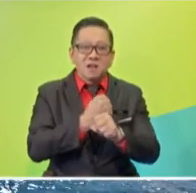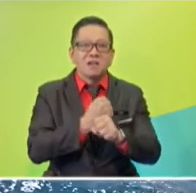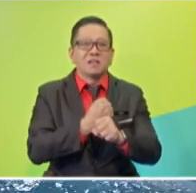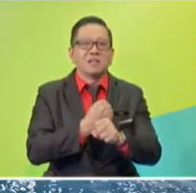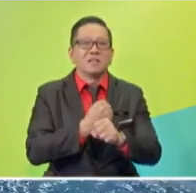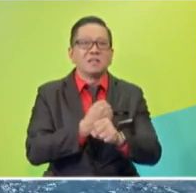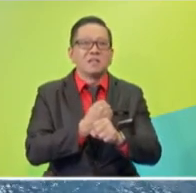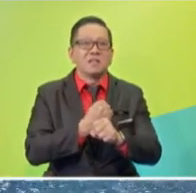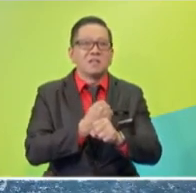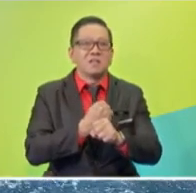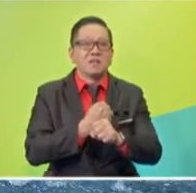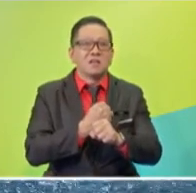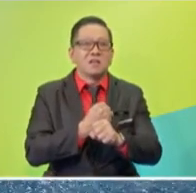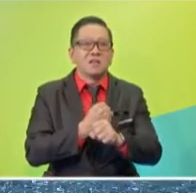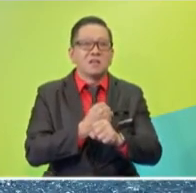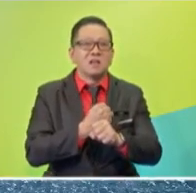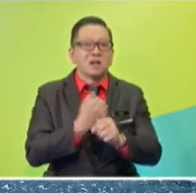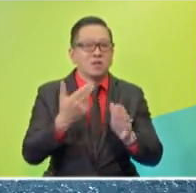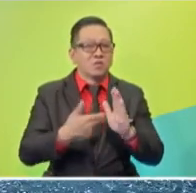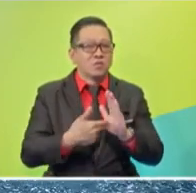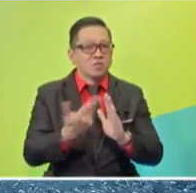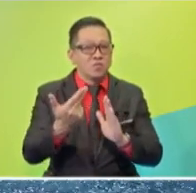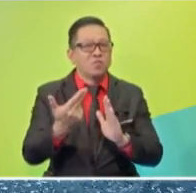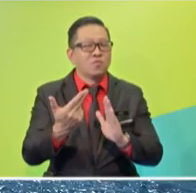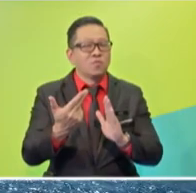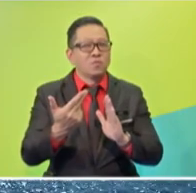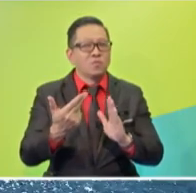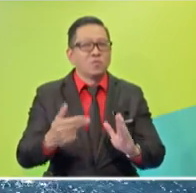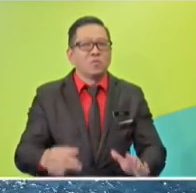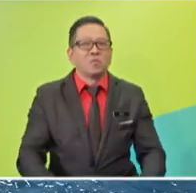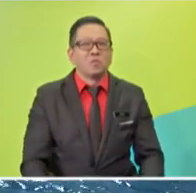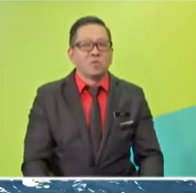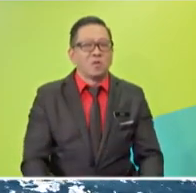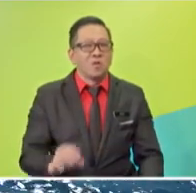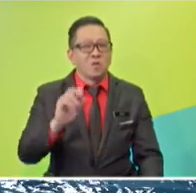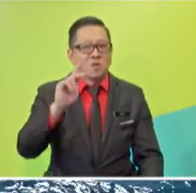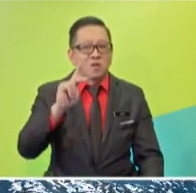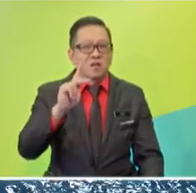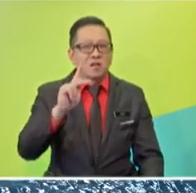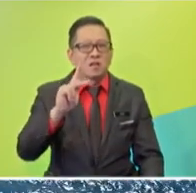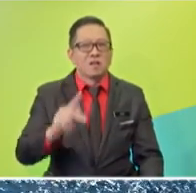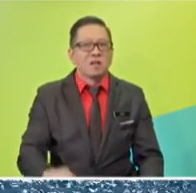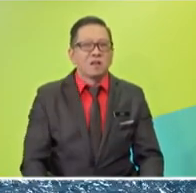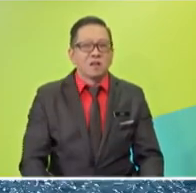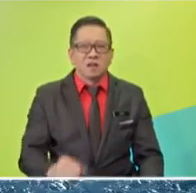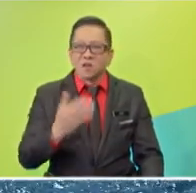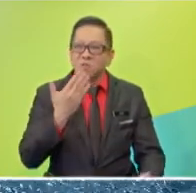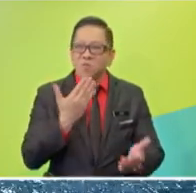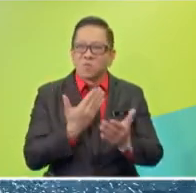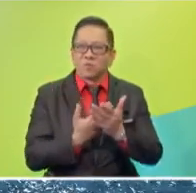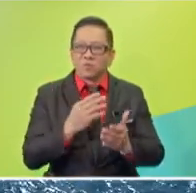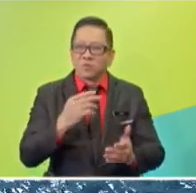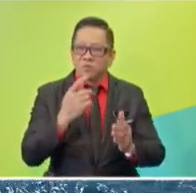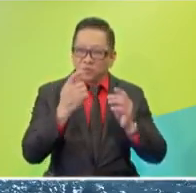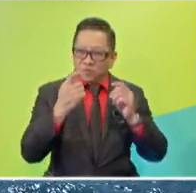10 years. So it is actually a true statement. All right, it's okay, Ningzi. It's a good try.